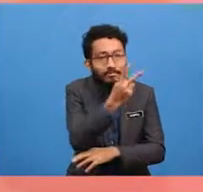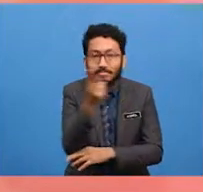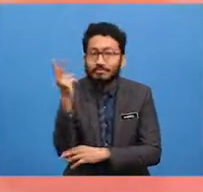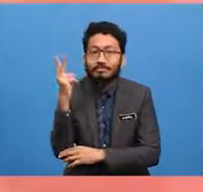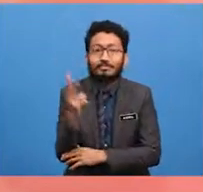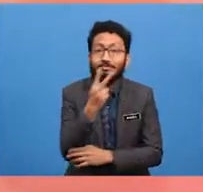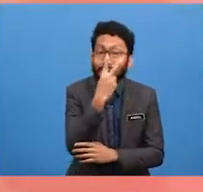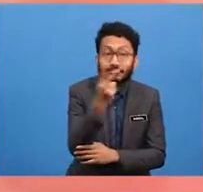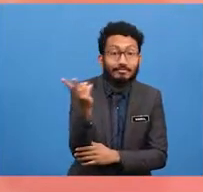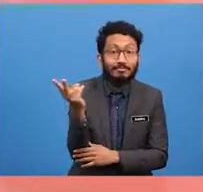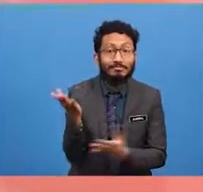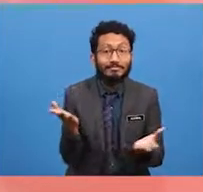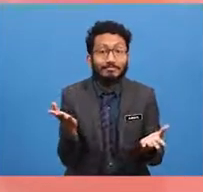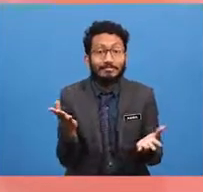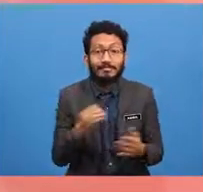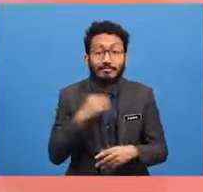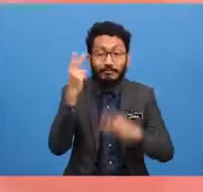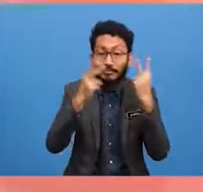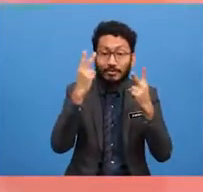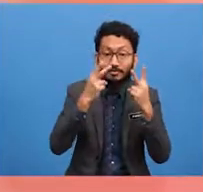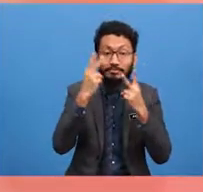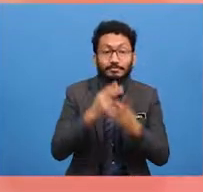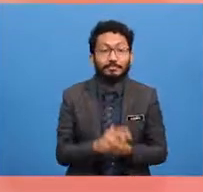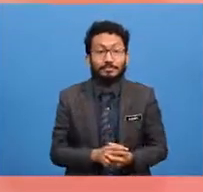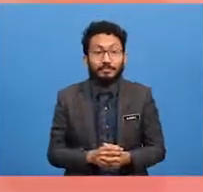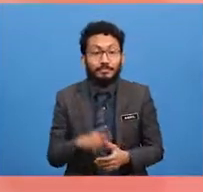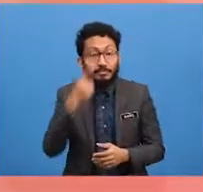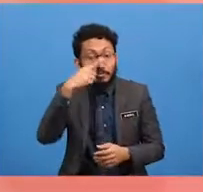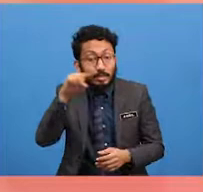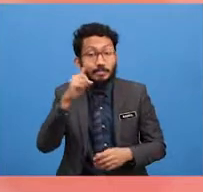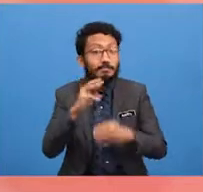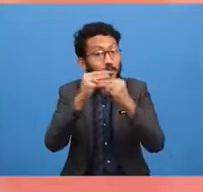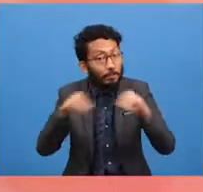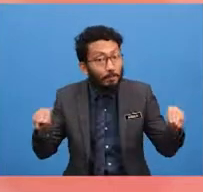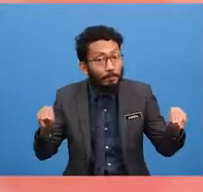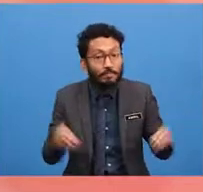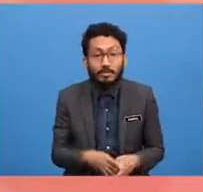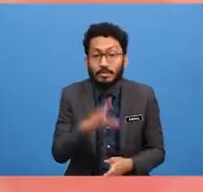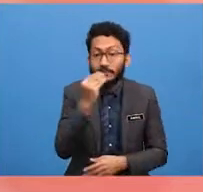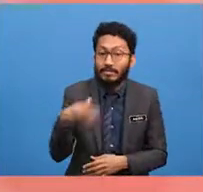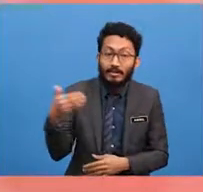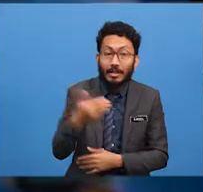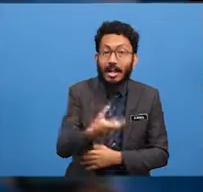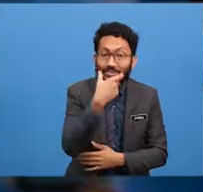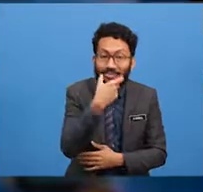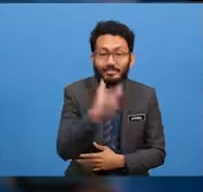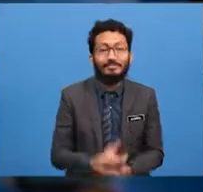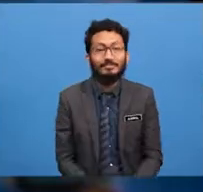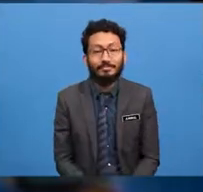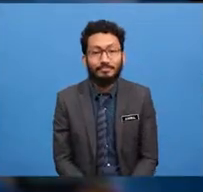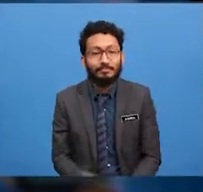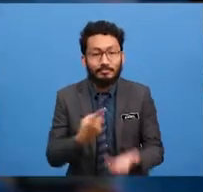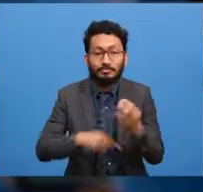there. I would visit the British Museum and I would also eat fish and chips. What about